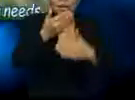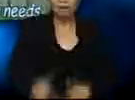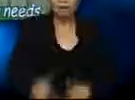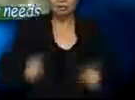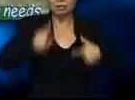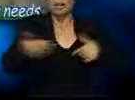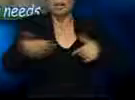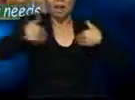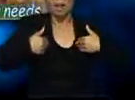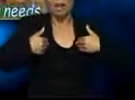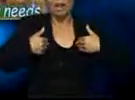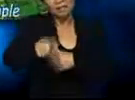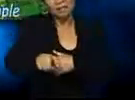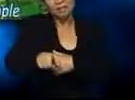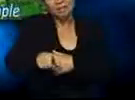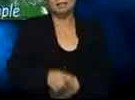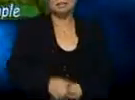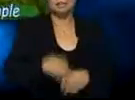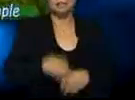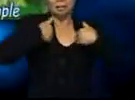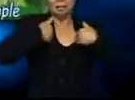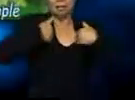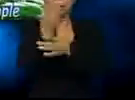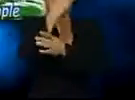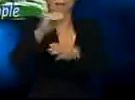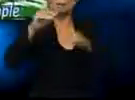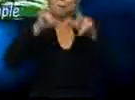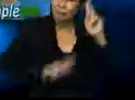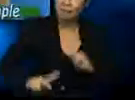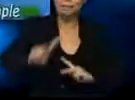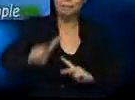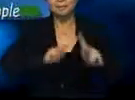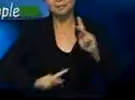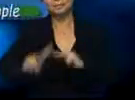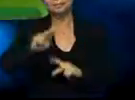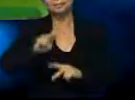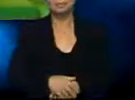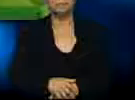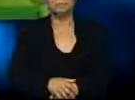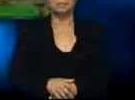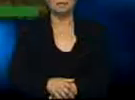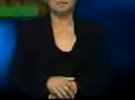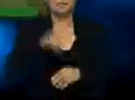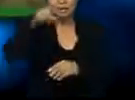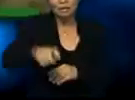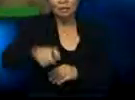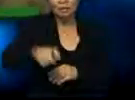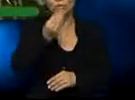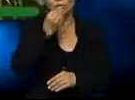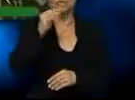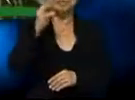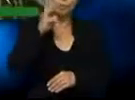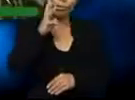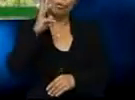have their needs, animals, plants and people. They need food, they